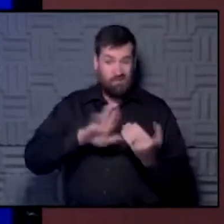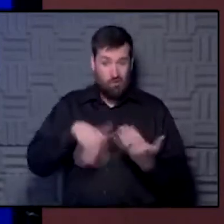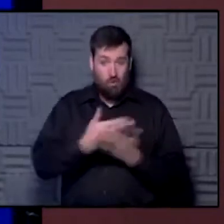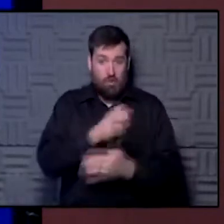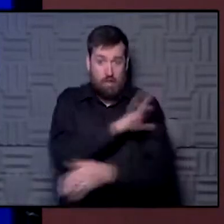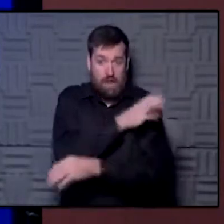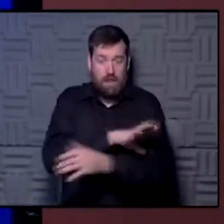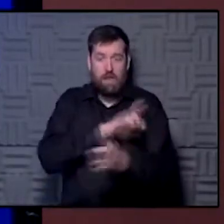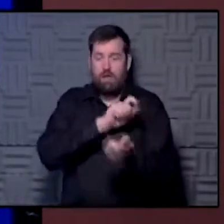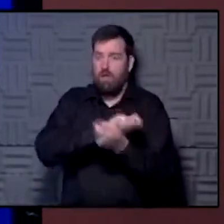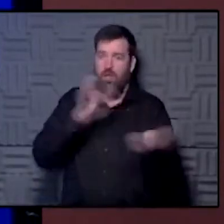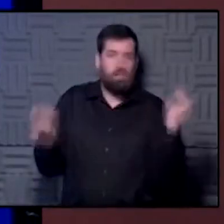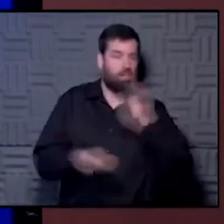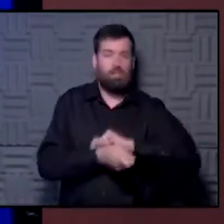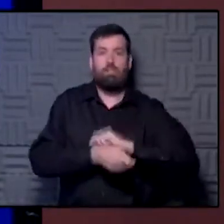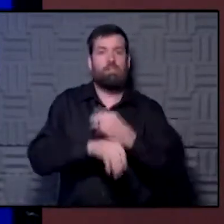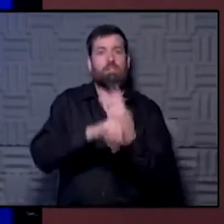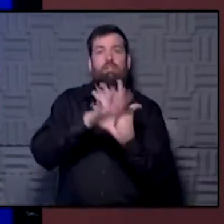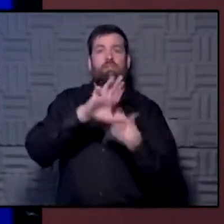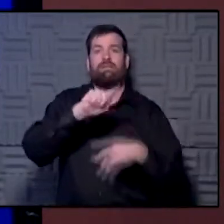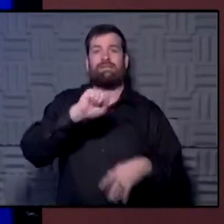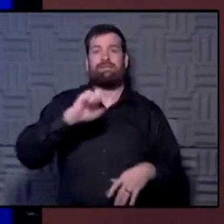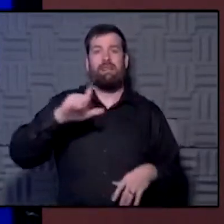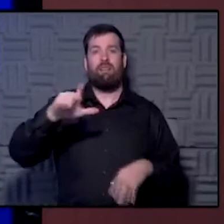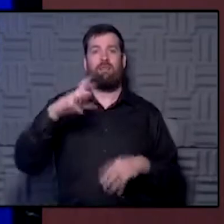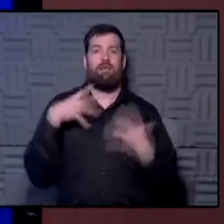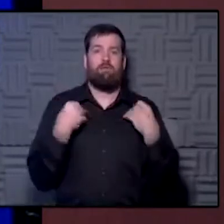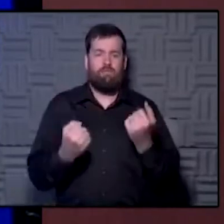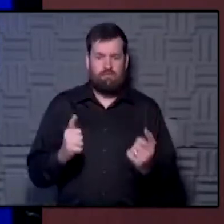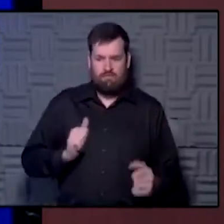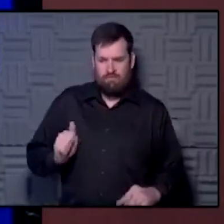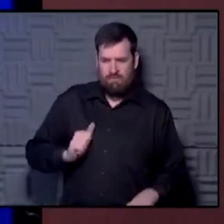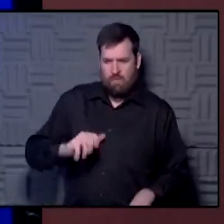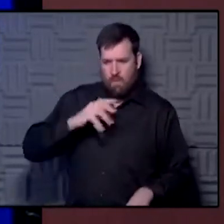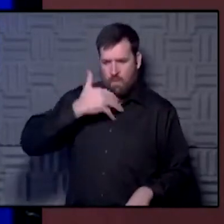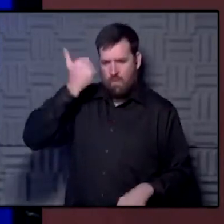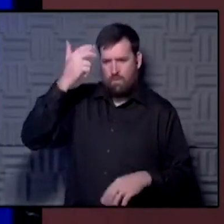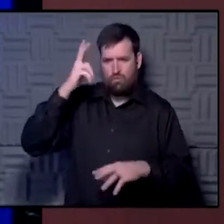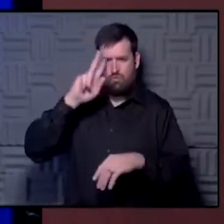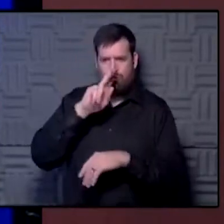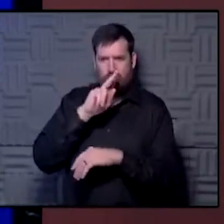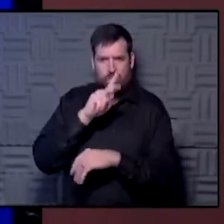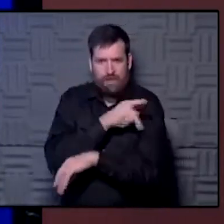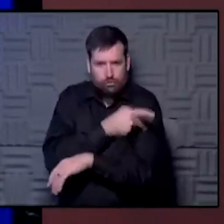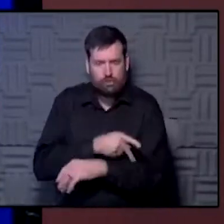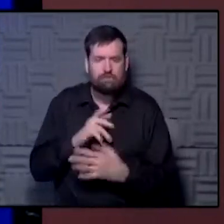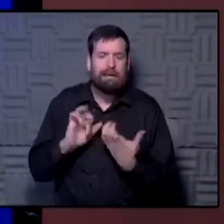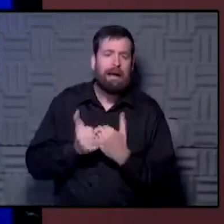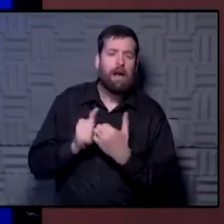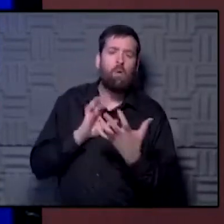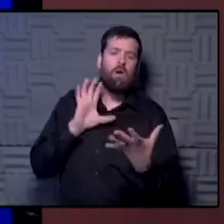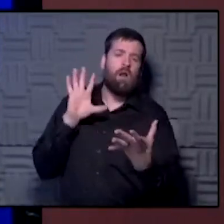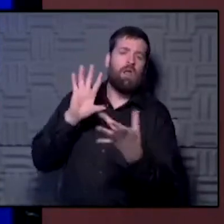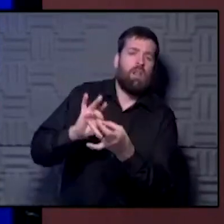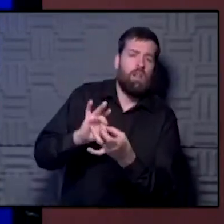to telehealth? How did I, as an elderly patient, understand how to connect in to my provider via telehealth? And how